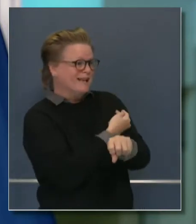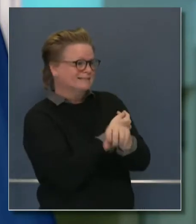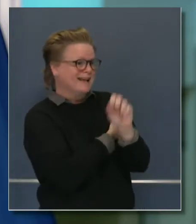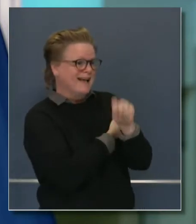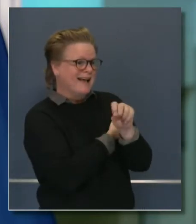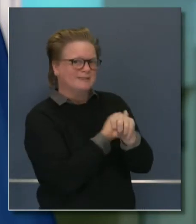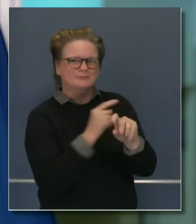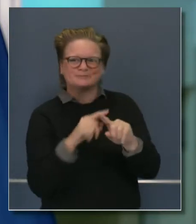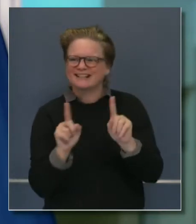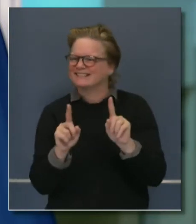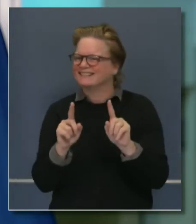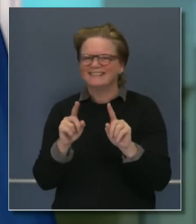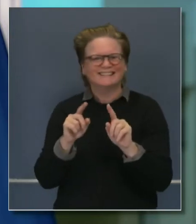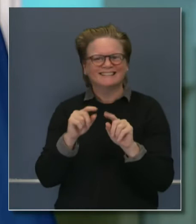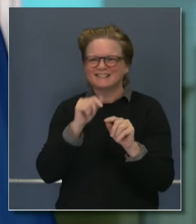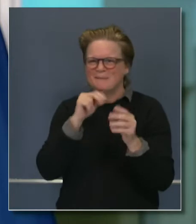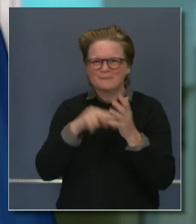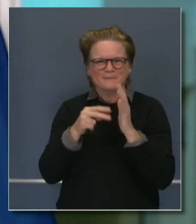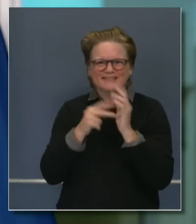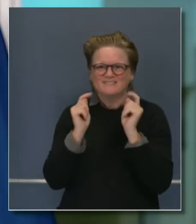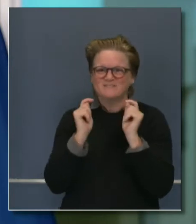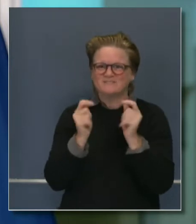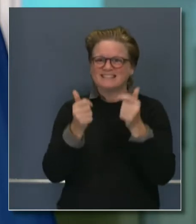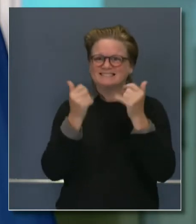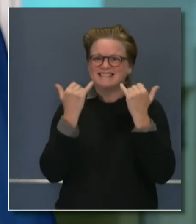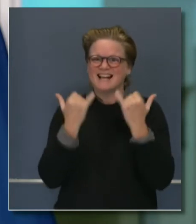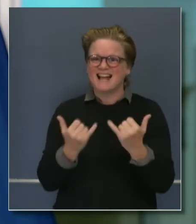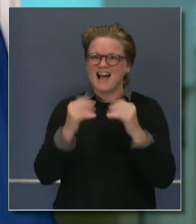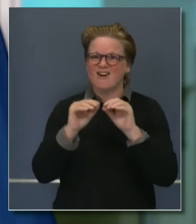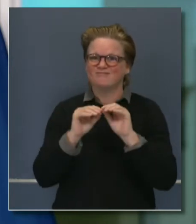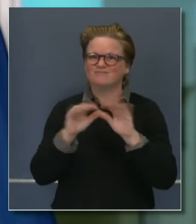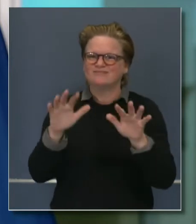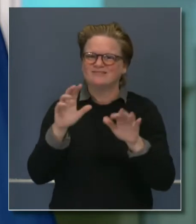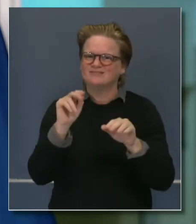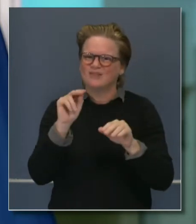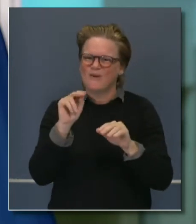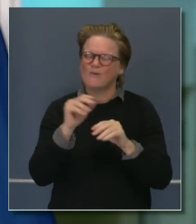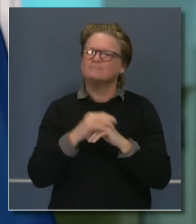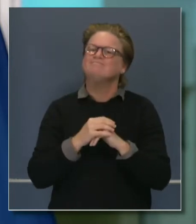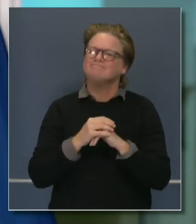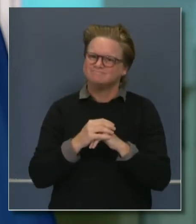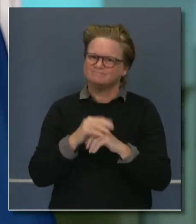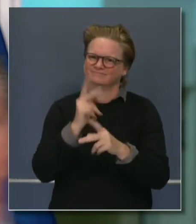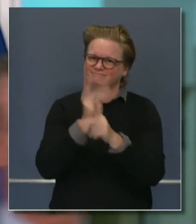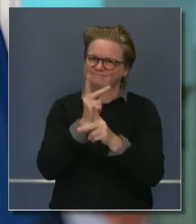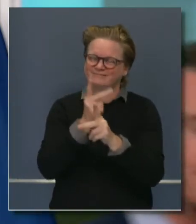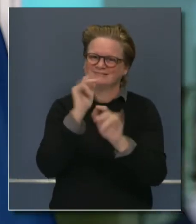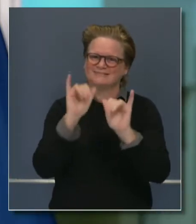mitigate the spread and the transmission of coronavirus. Take care, everybody, and thank you.